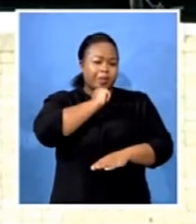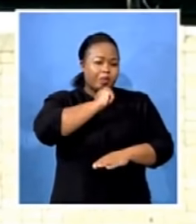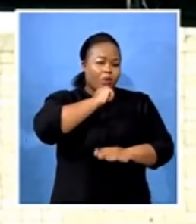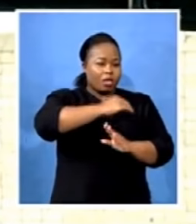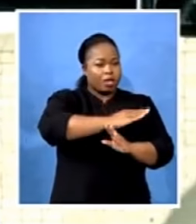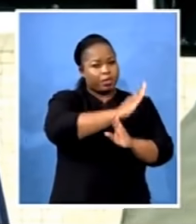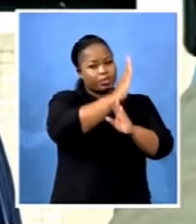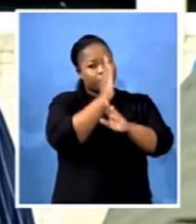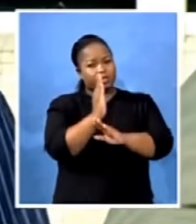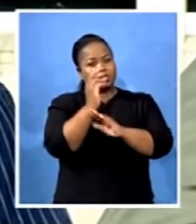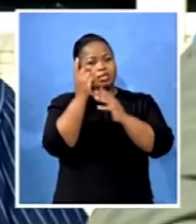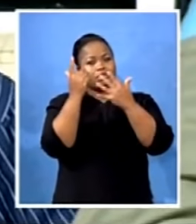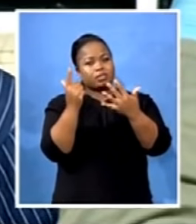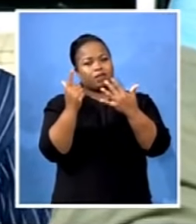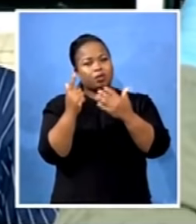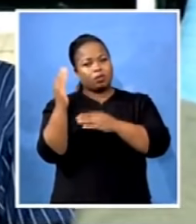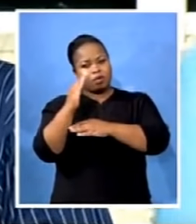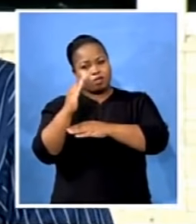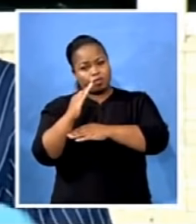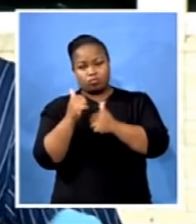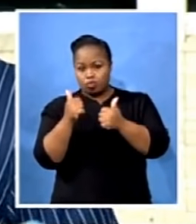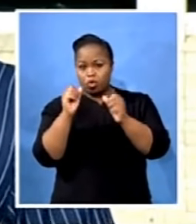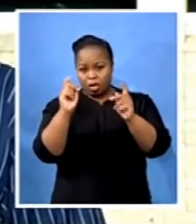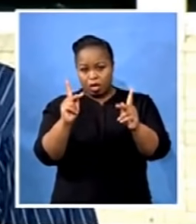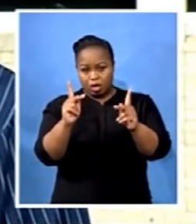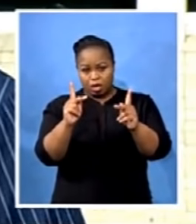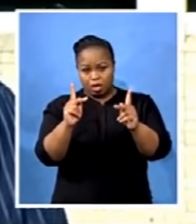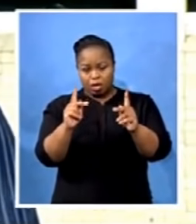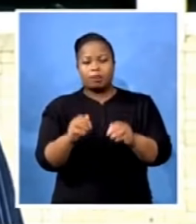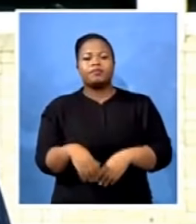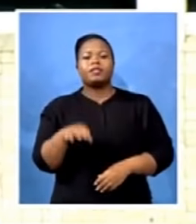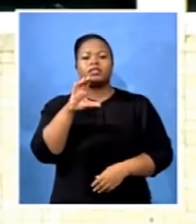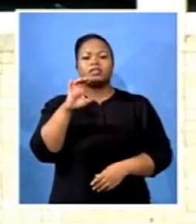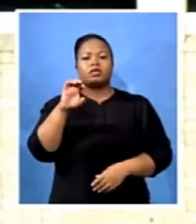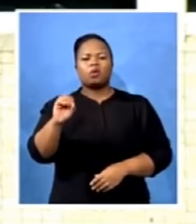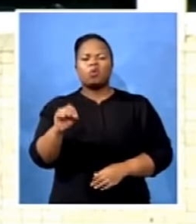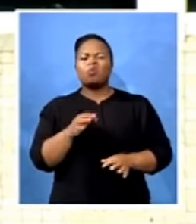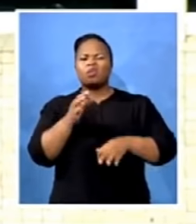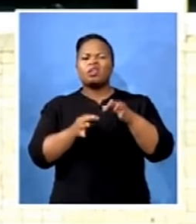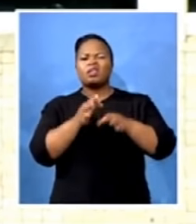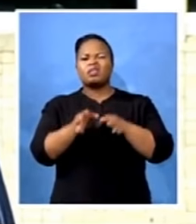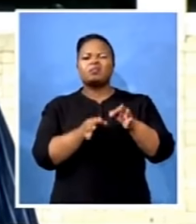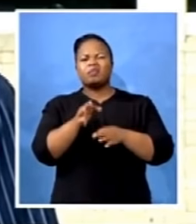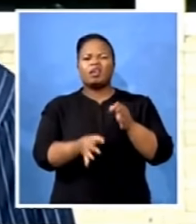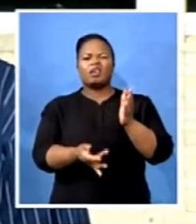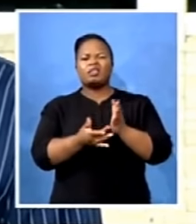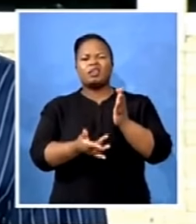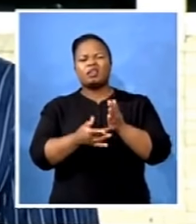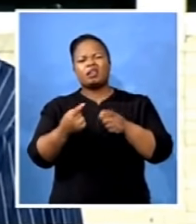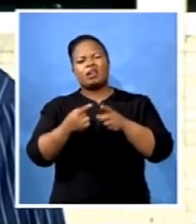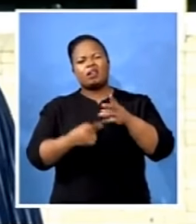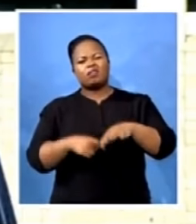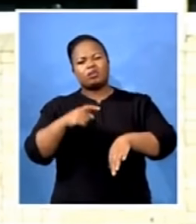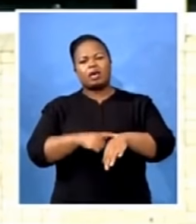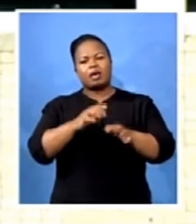Okay? And then the CEO is here, he can explain the technicalities in terms of time and all of that.